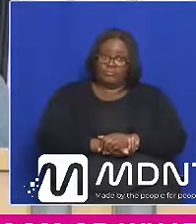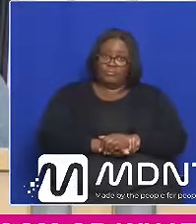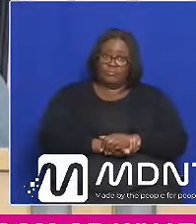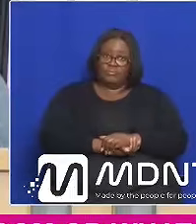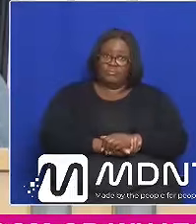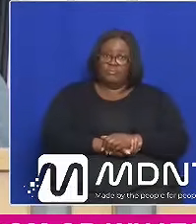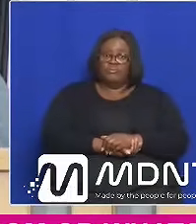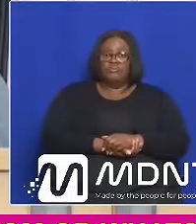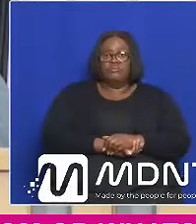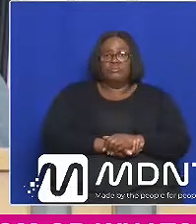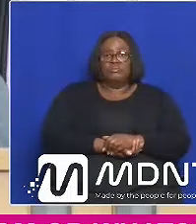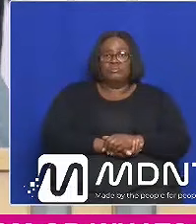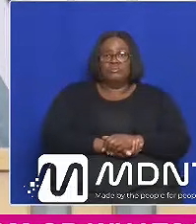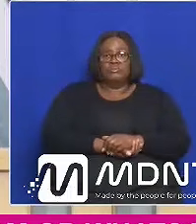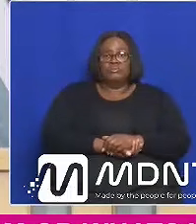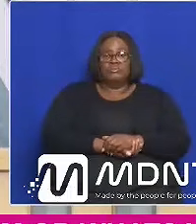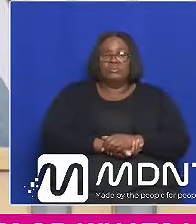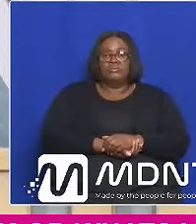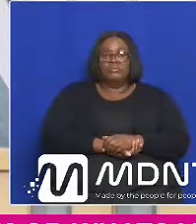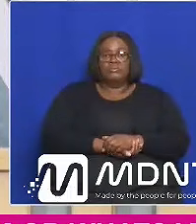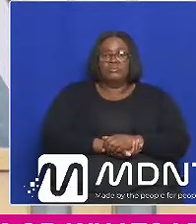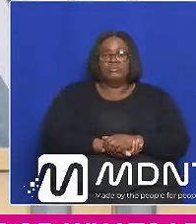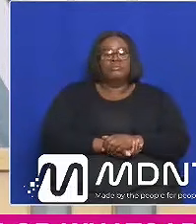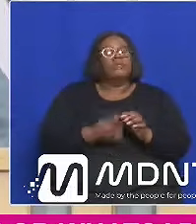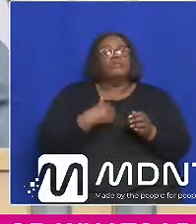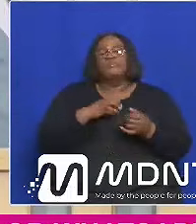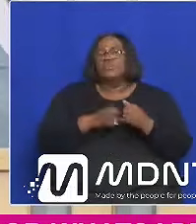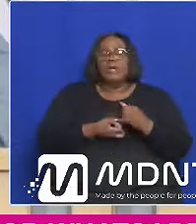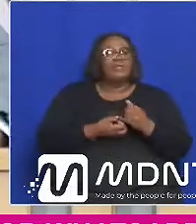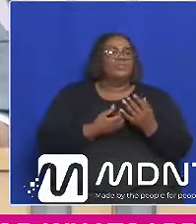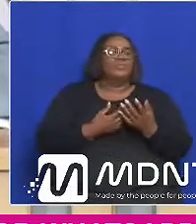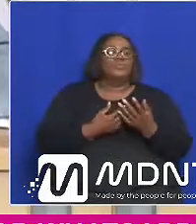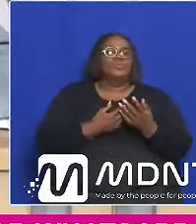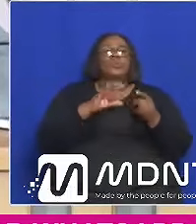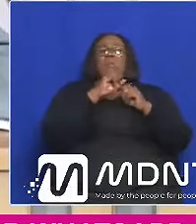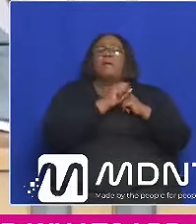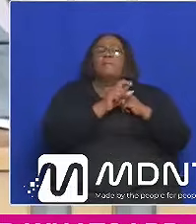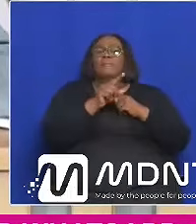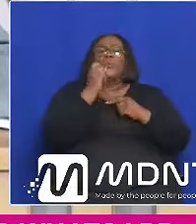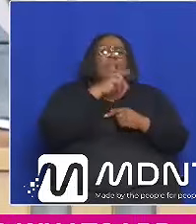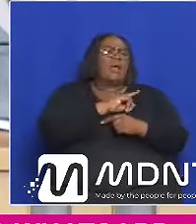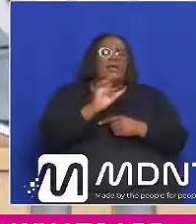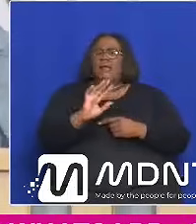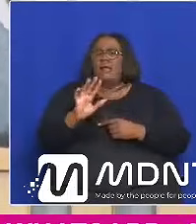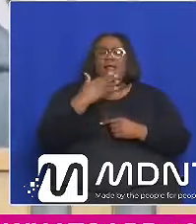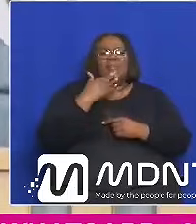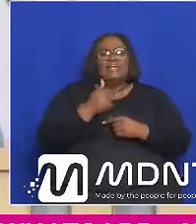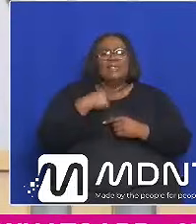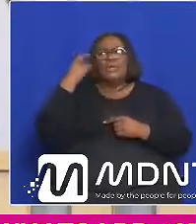I'm not trying to catch you. So please don't try and think where am I going with